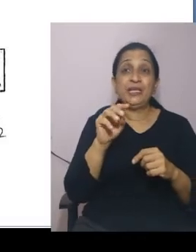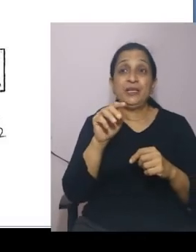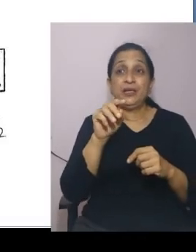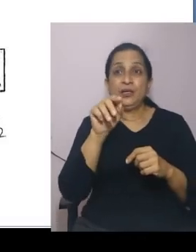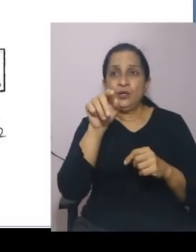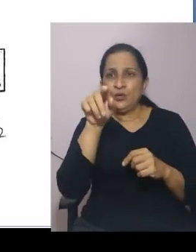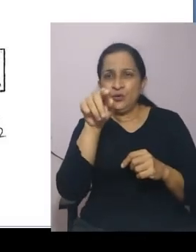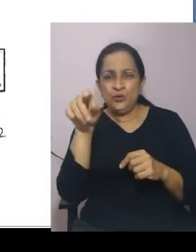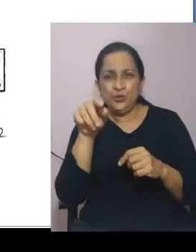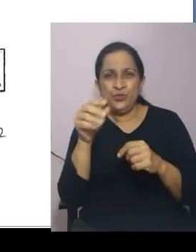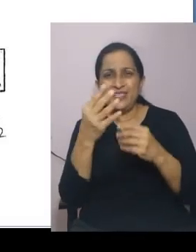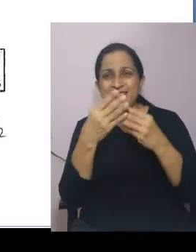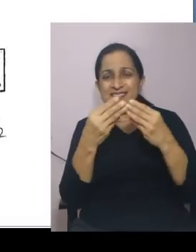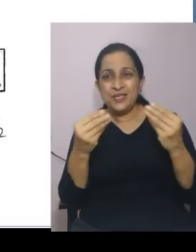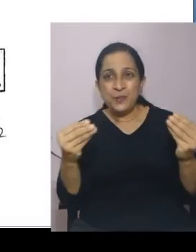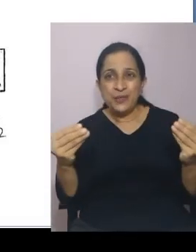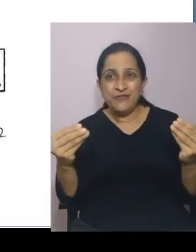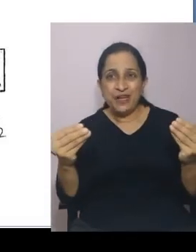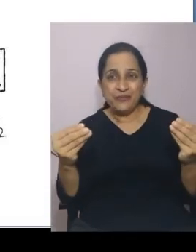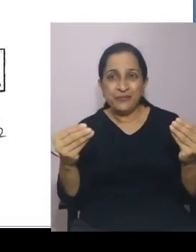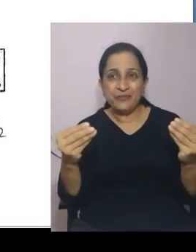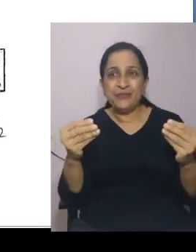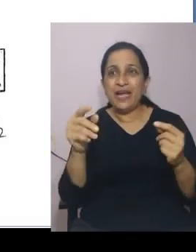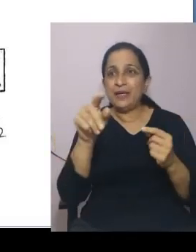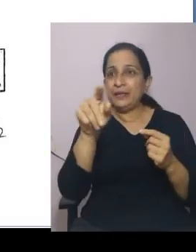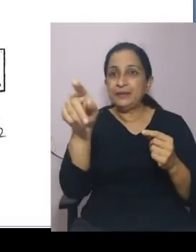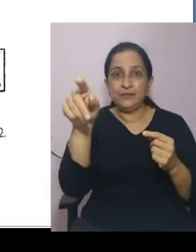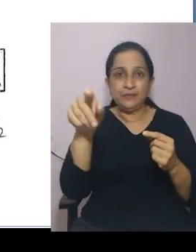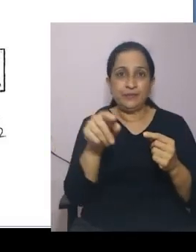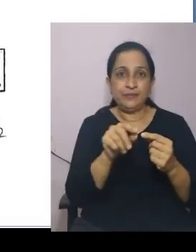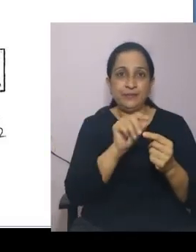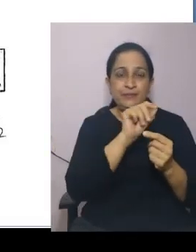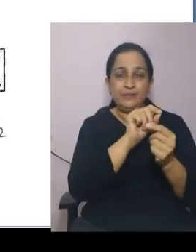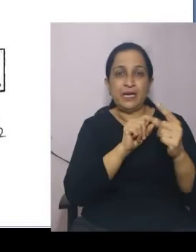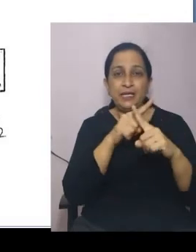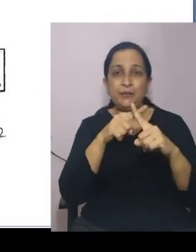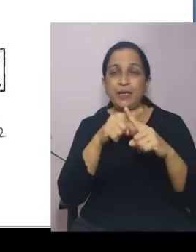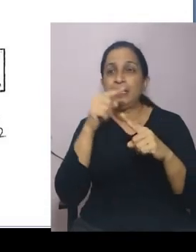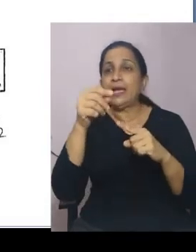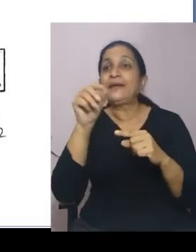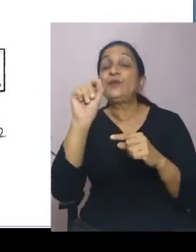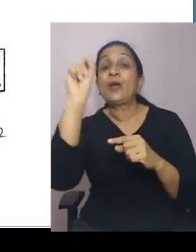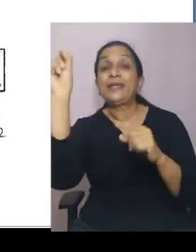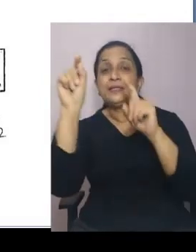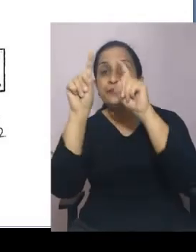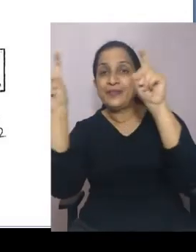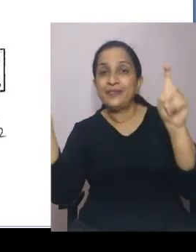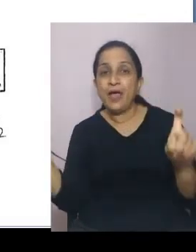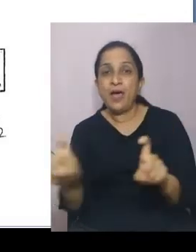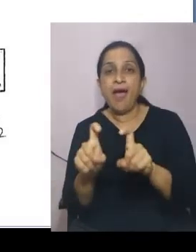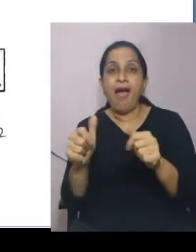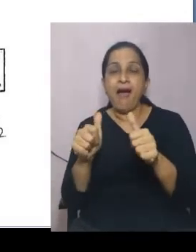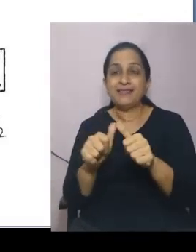you simplify this becomes 2, then minus lambda, then this is 3